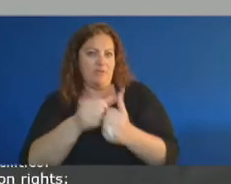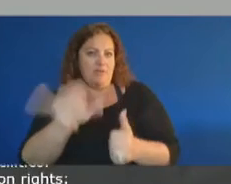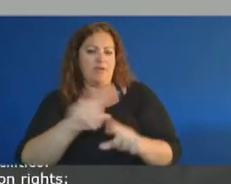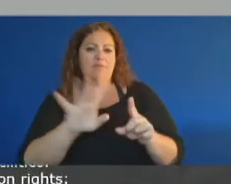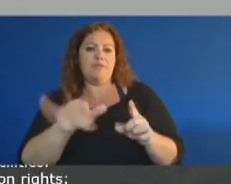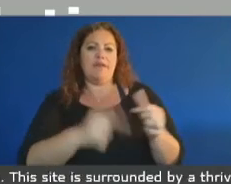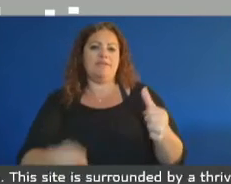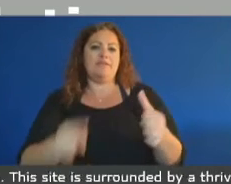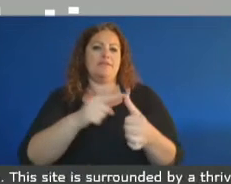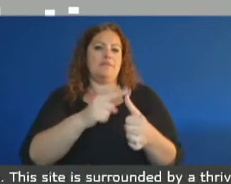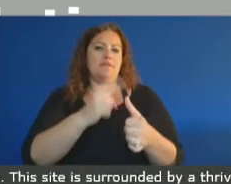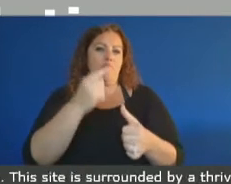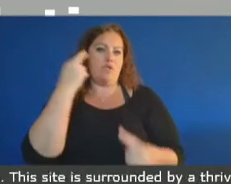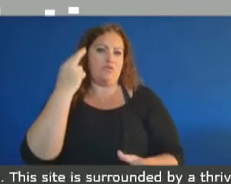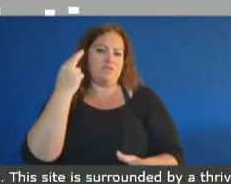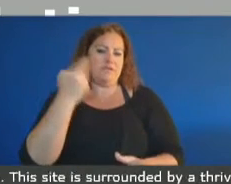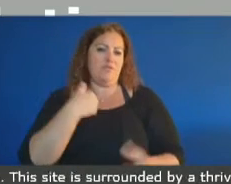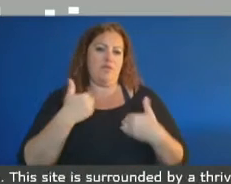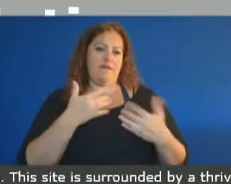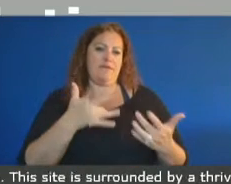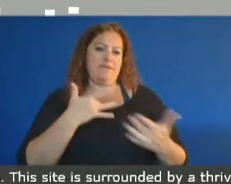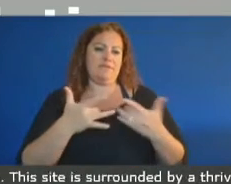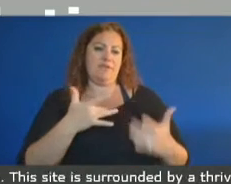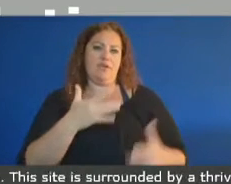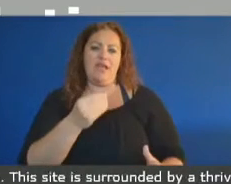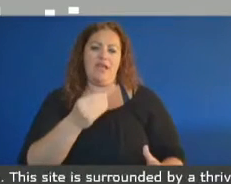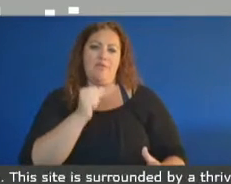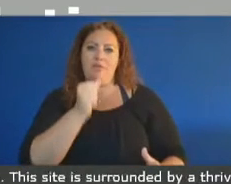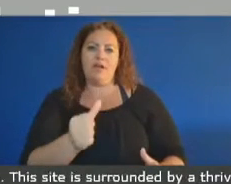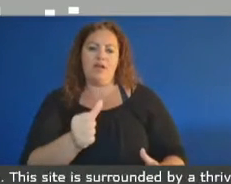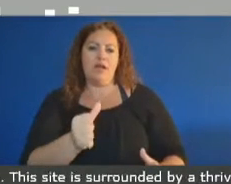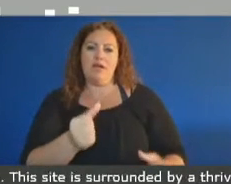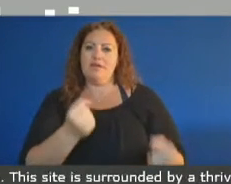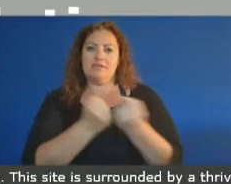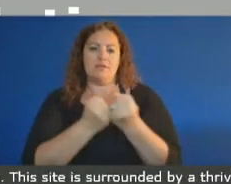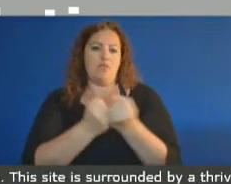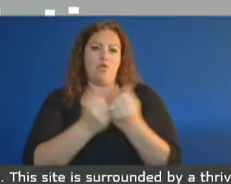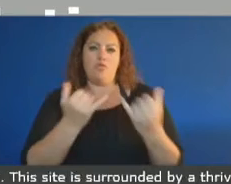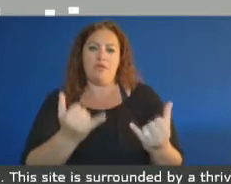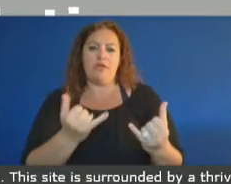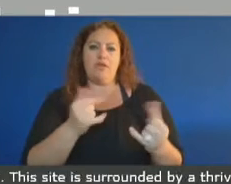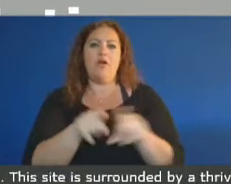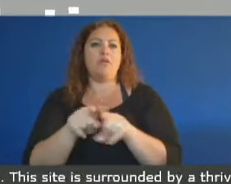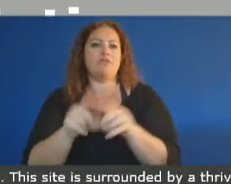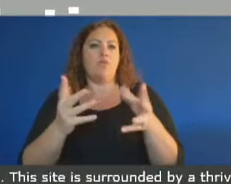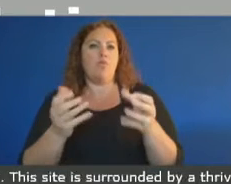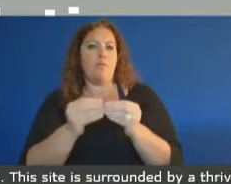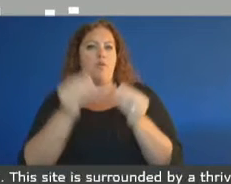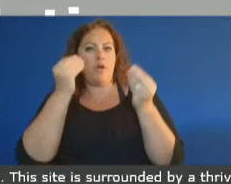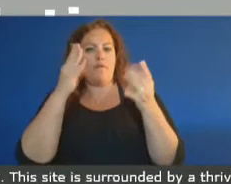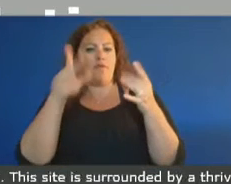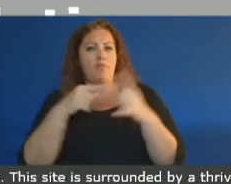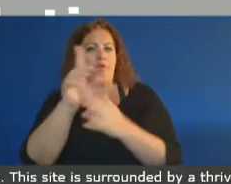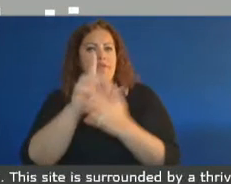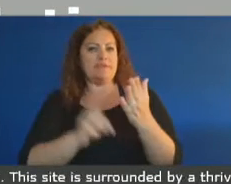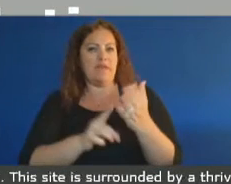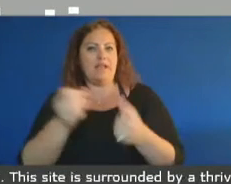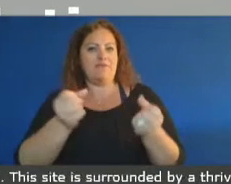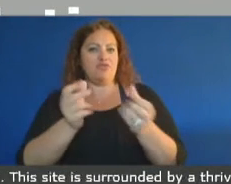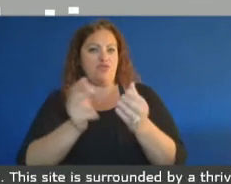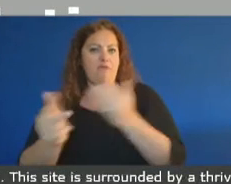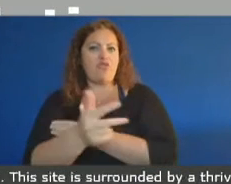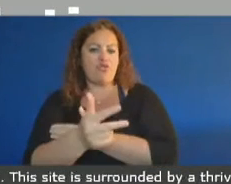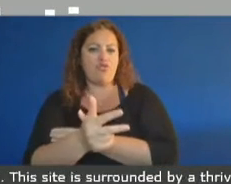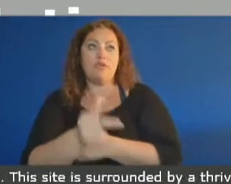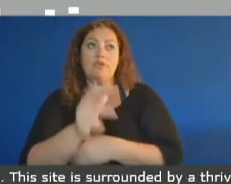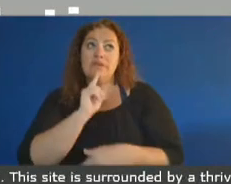reasons that we've got concerns and we're not currently uh in support we'd also like a little bit more information about the design of the drive-thru uh certainly